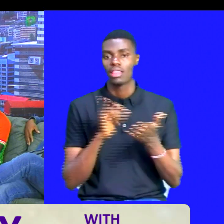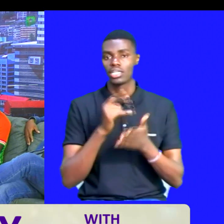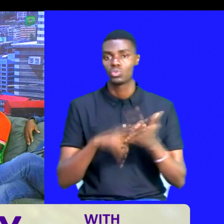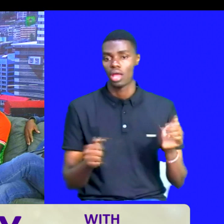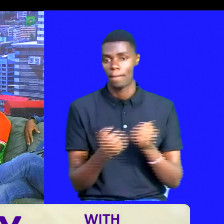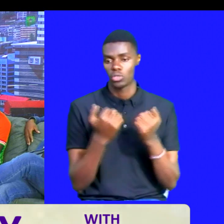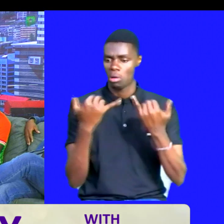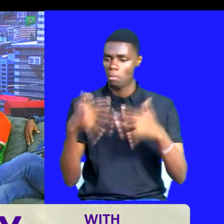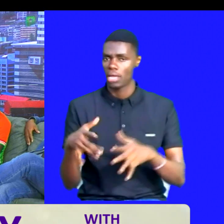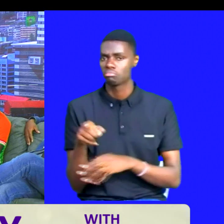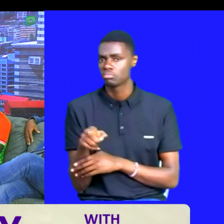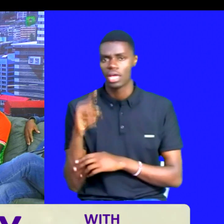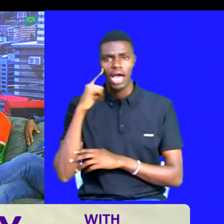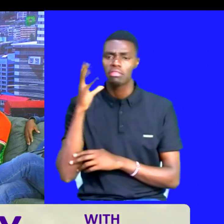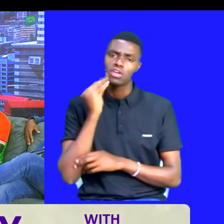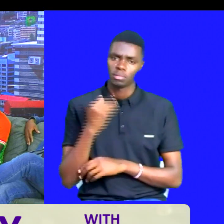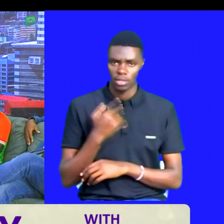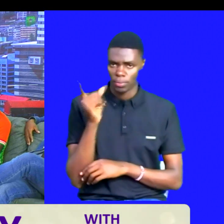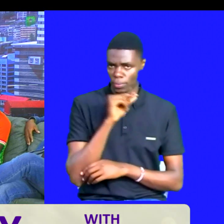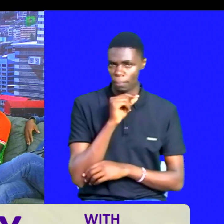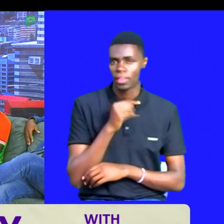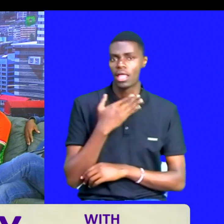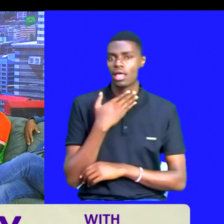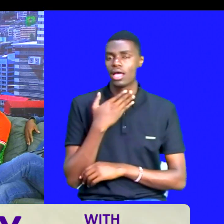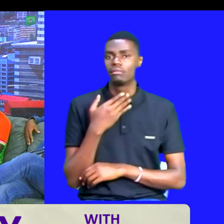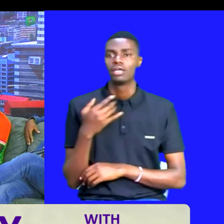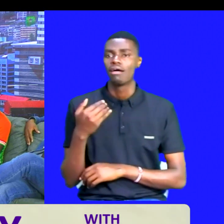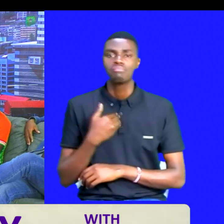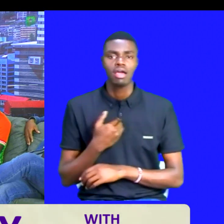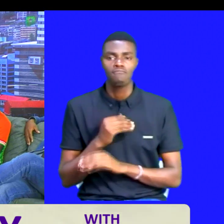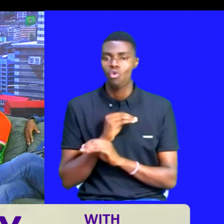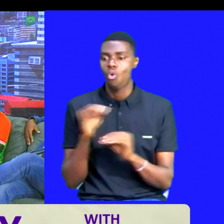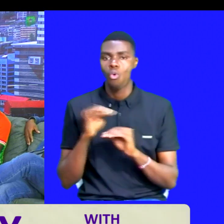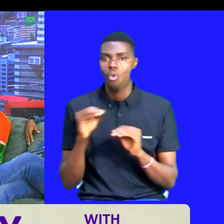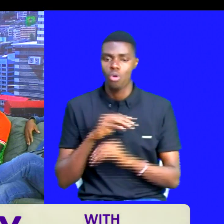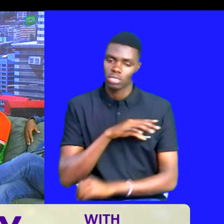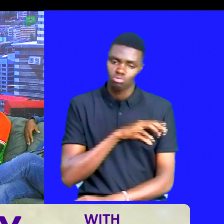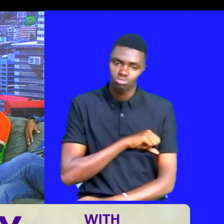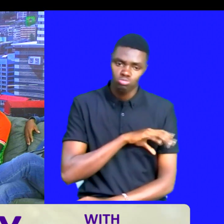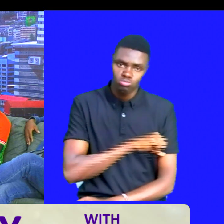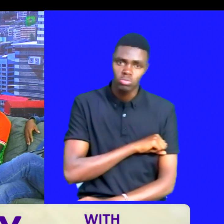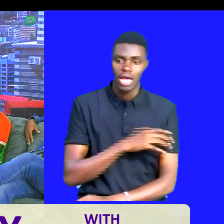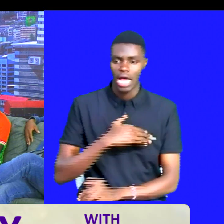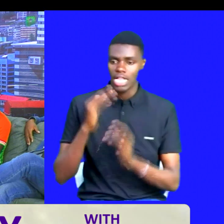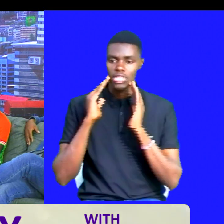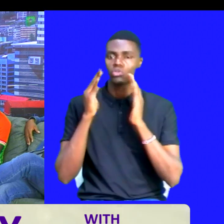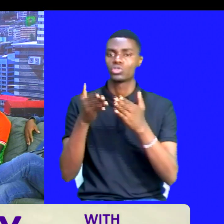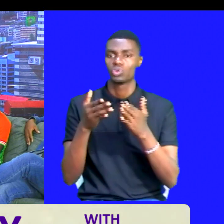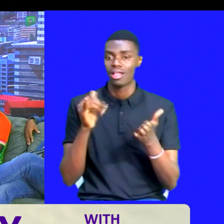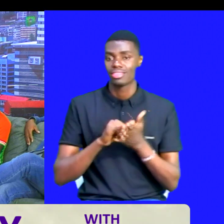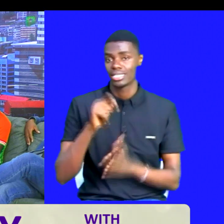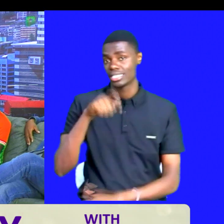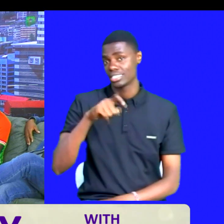our players, I think they have the experience. They just did not have the endurance and the concentration that's